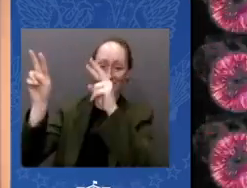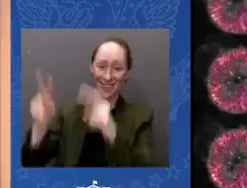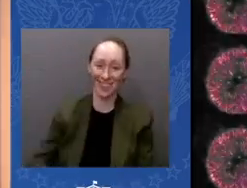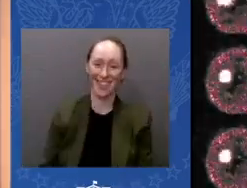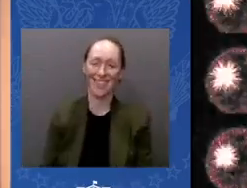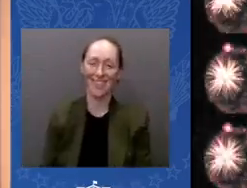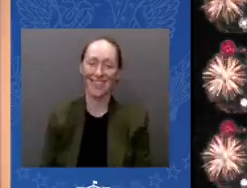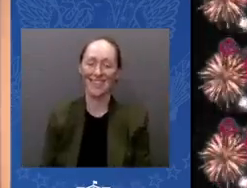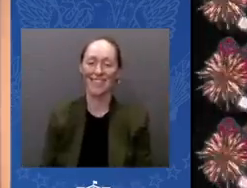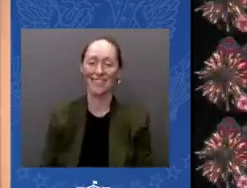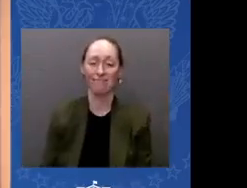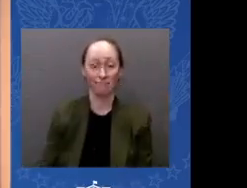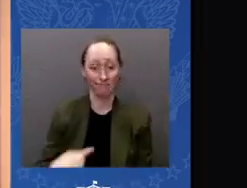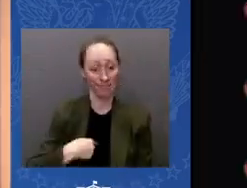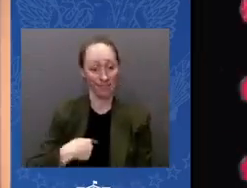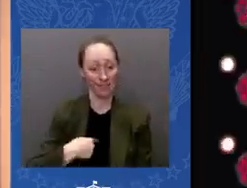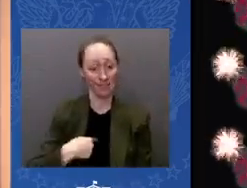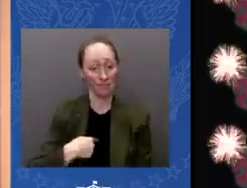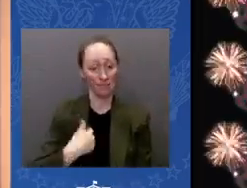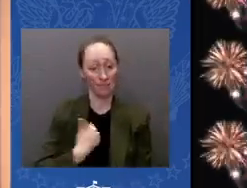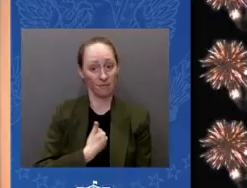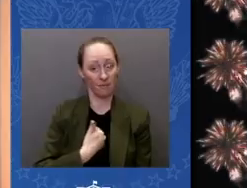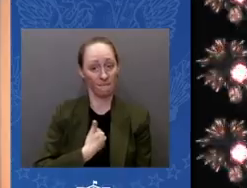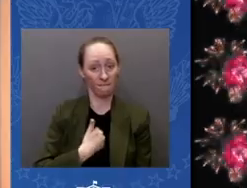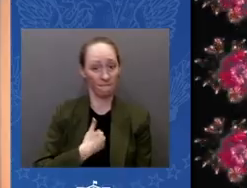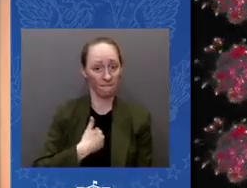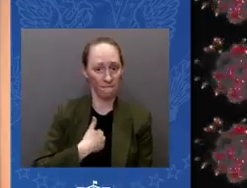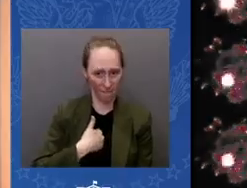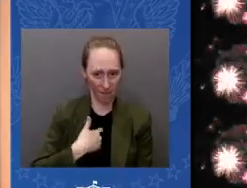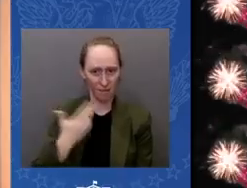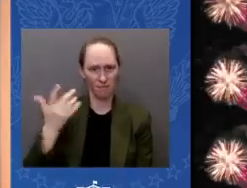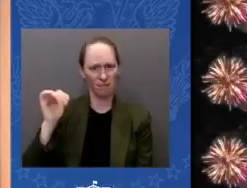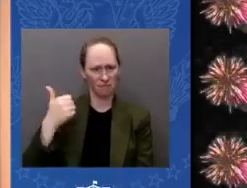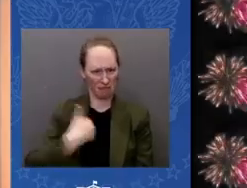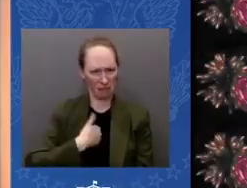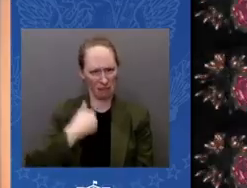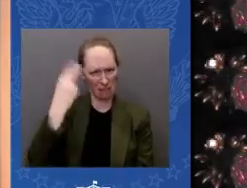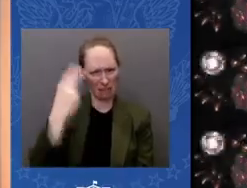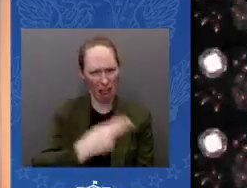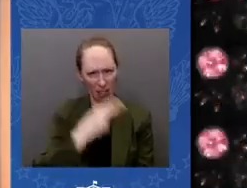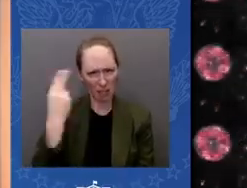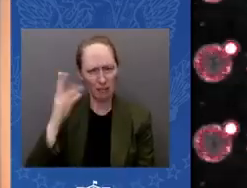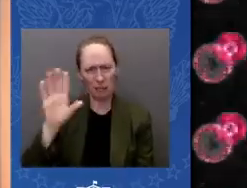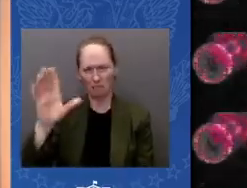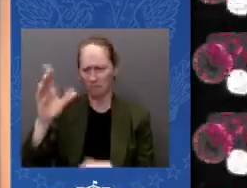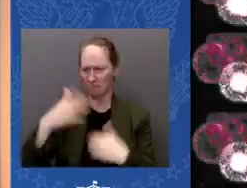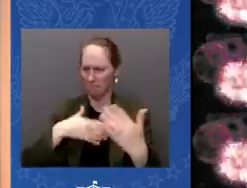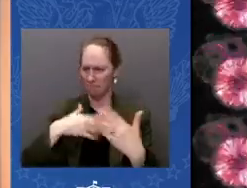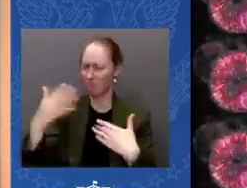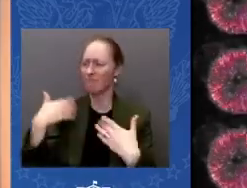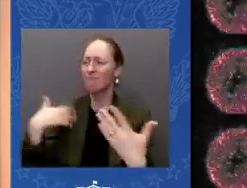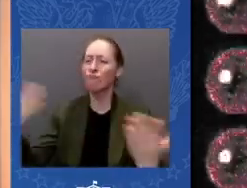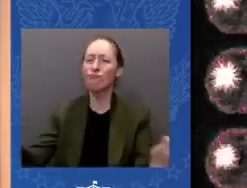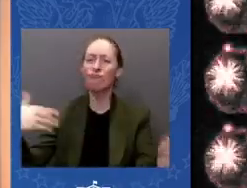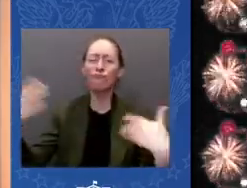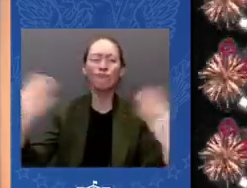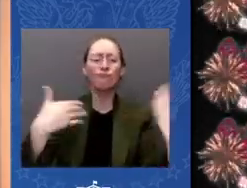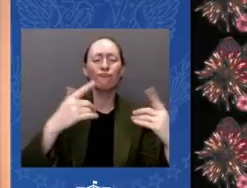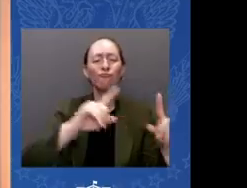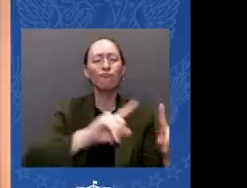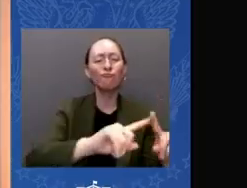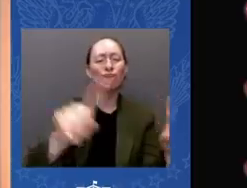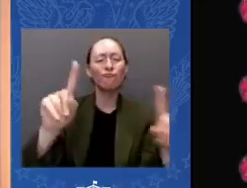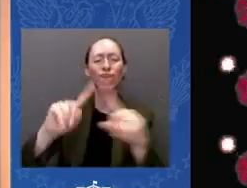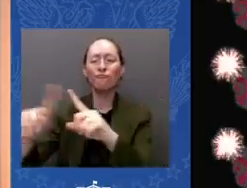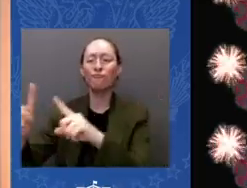for holidays observed by Hindus, Buddhists, Jainists, Sikhs. That night we were joined by Muslims, Christians, and people